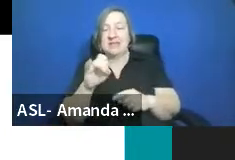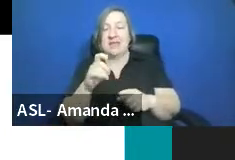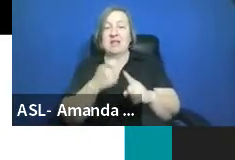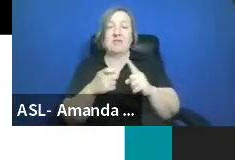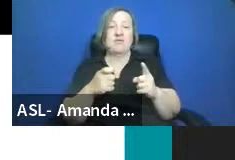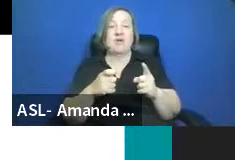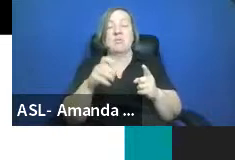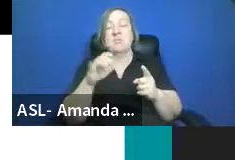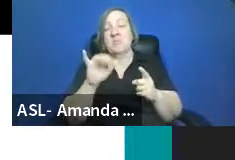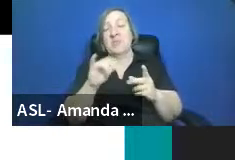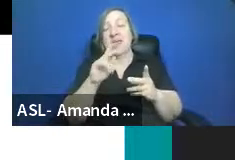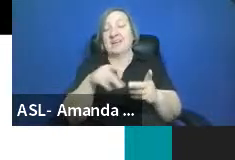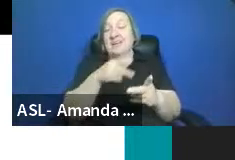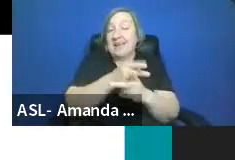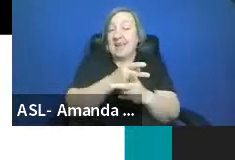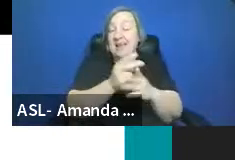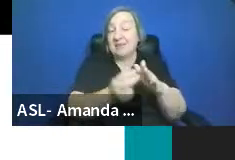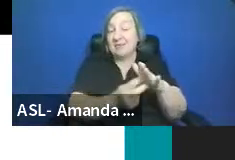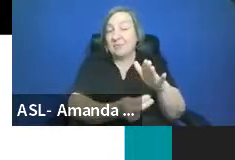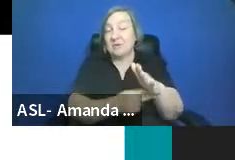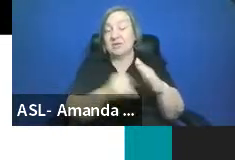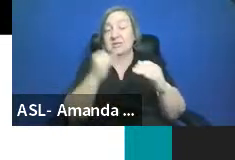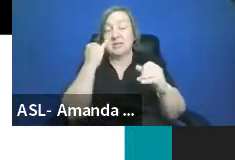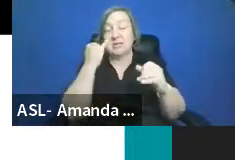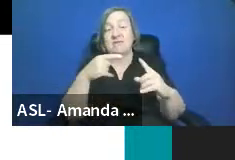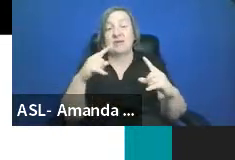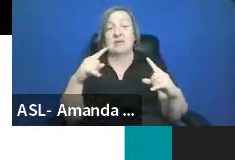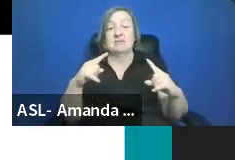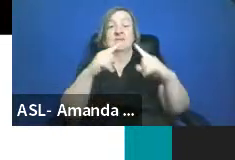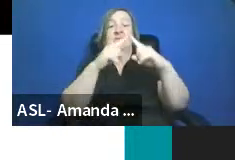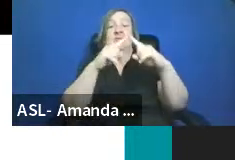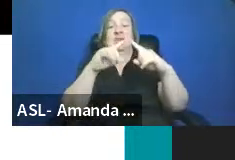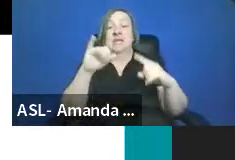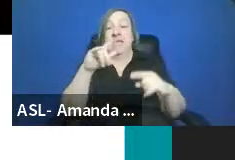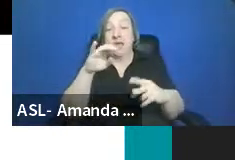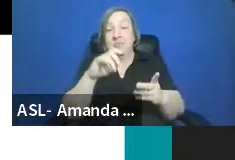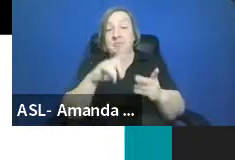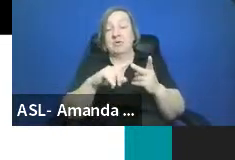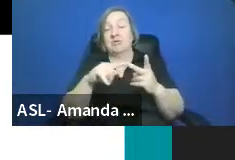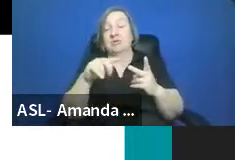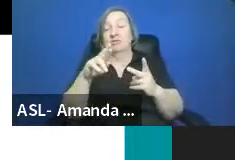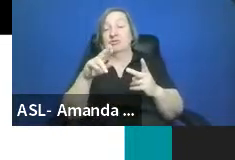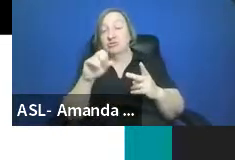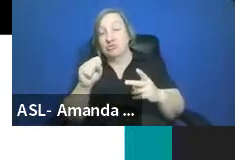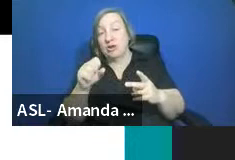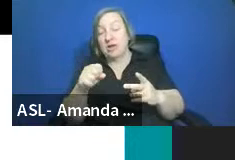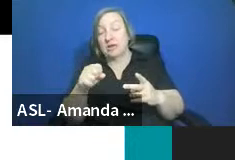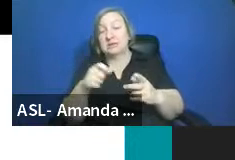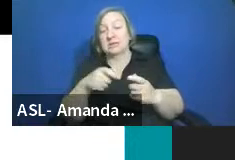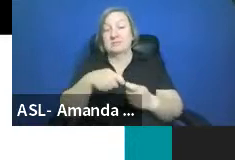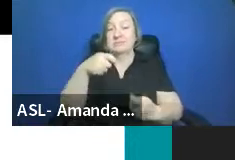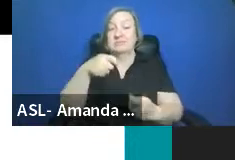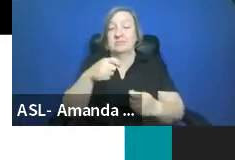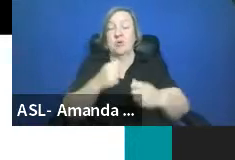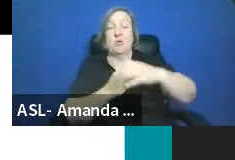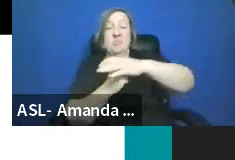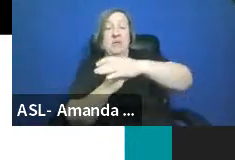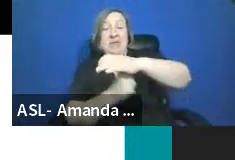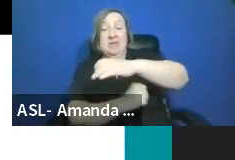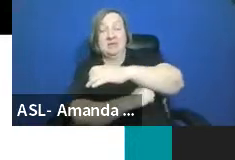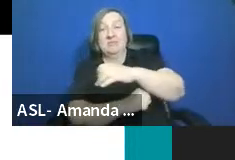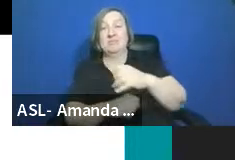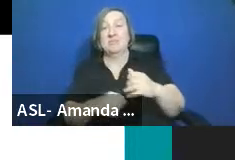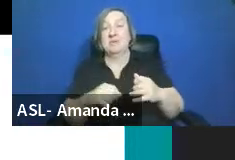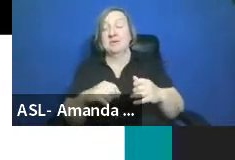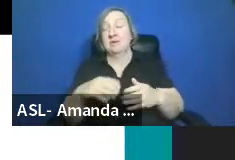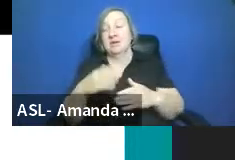typologies that you were seeing earlier, if it's a cable stay or a truss or a beam, right the way down to the details of if it's a handrail